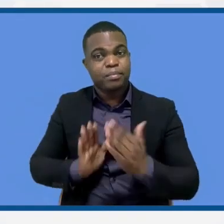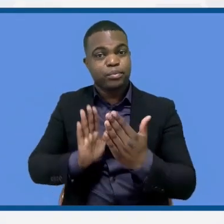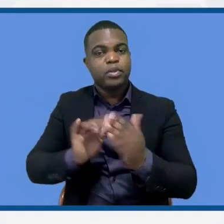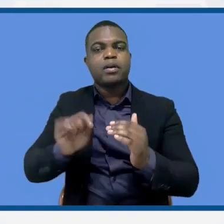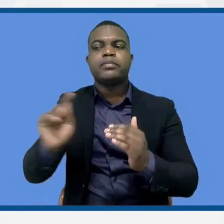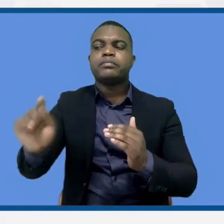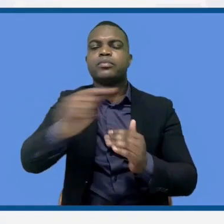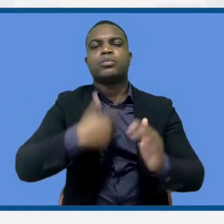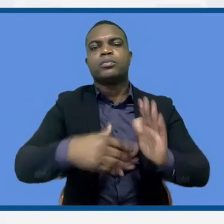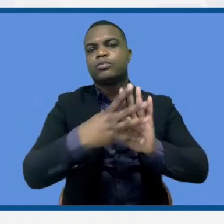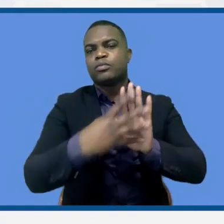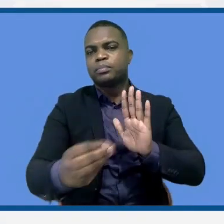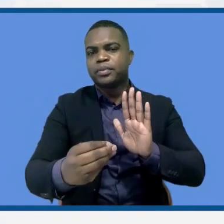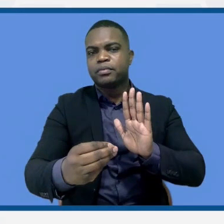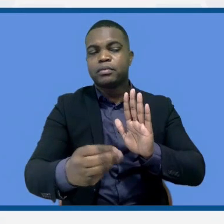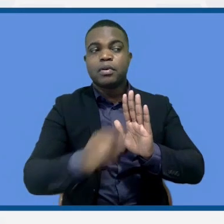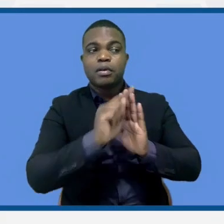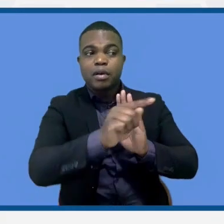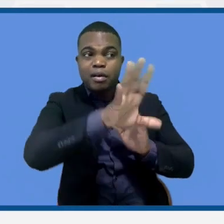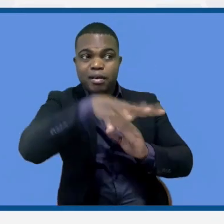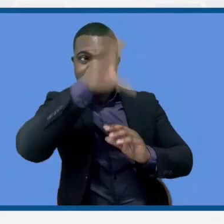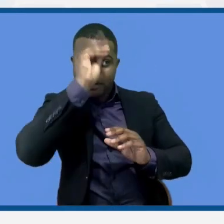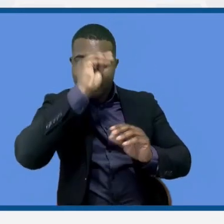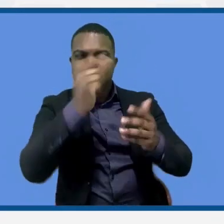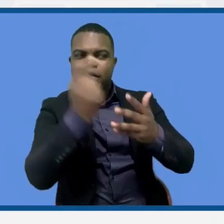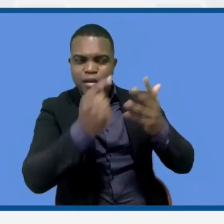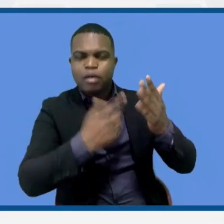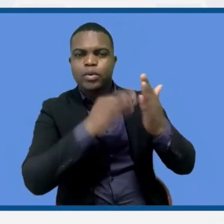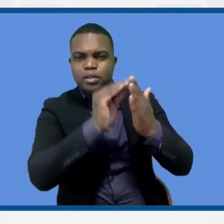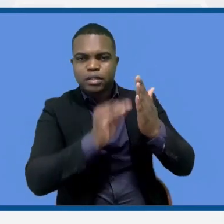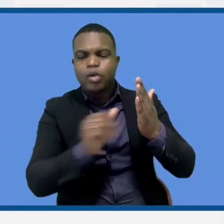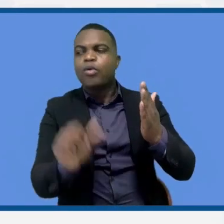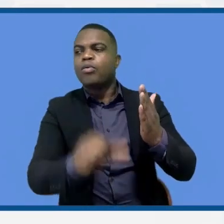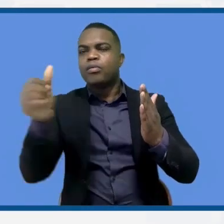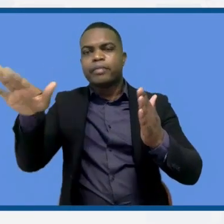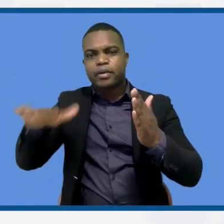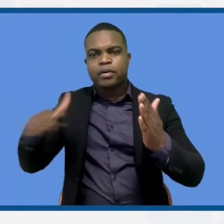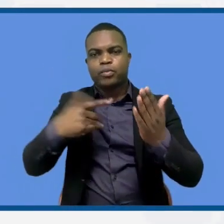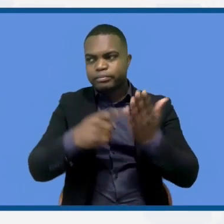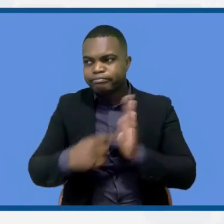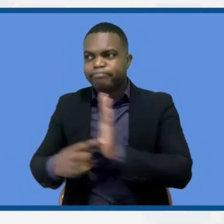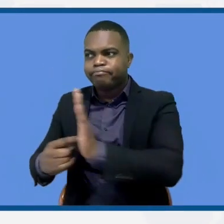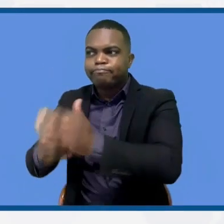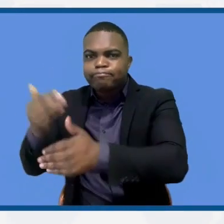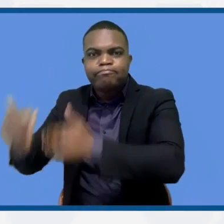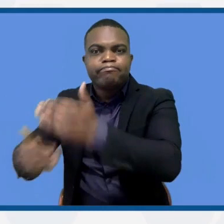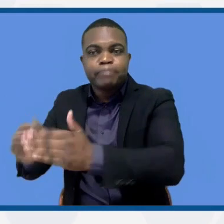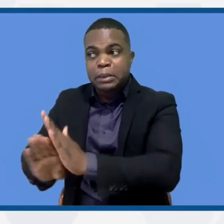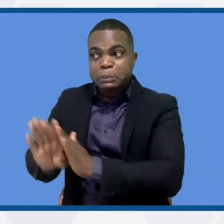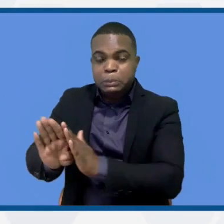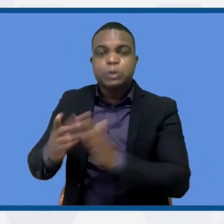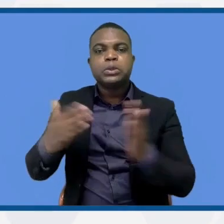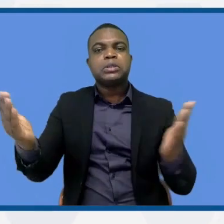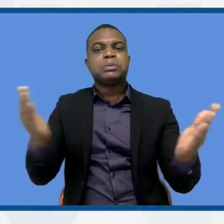into practice. And with the support of local communities and government and other stakeholders, we have seen